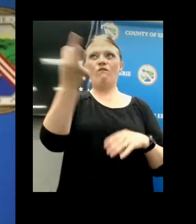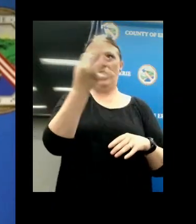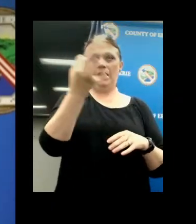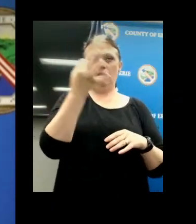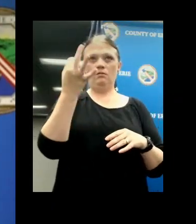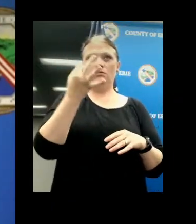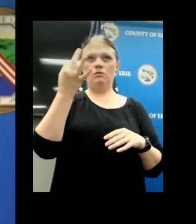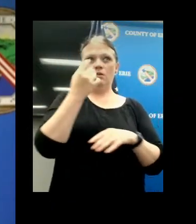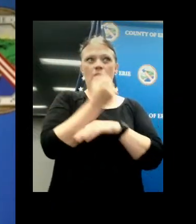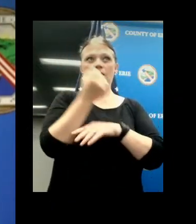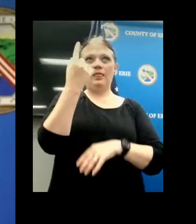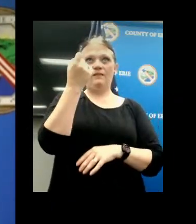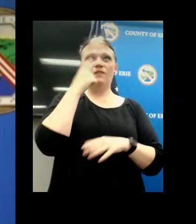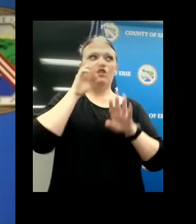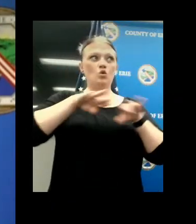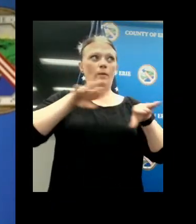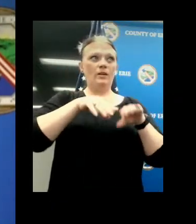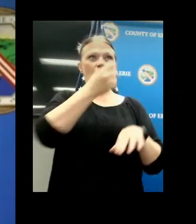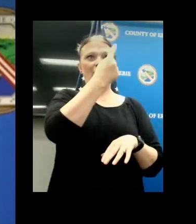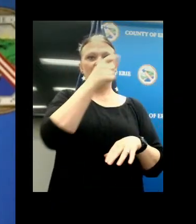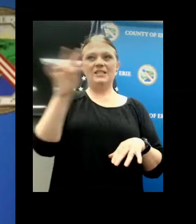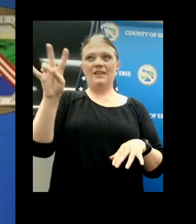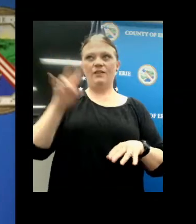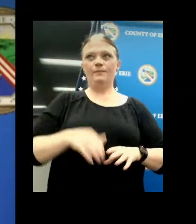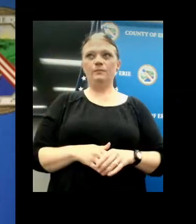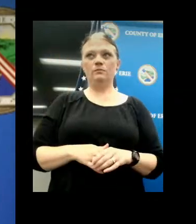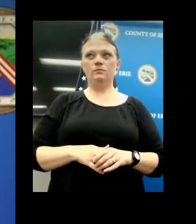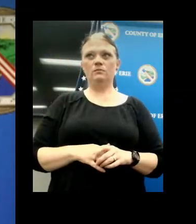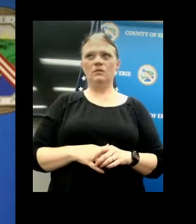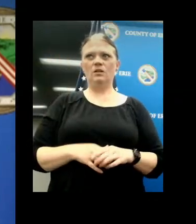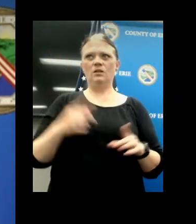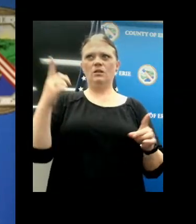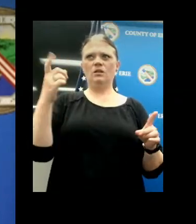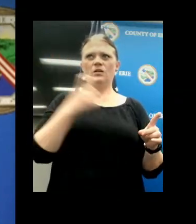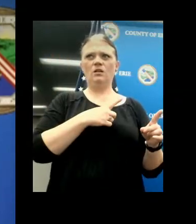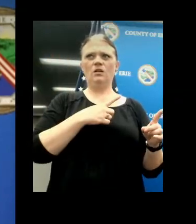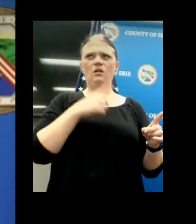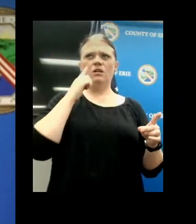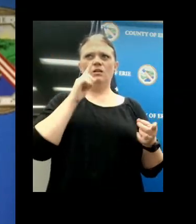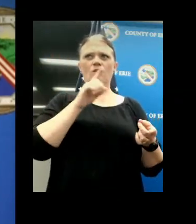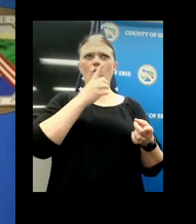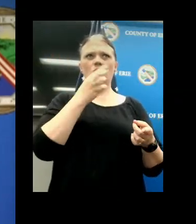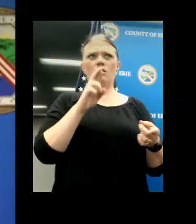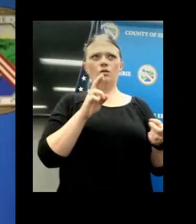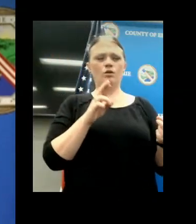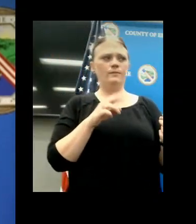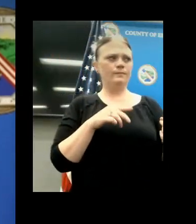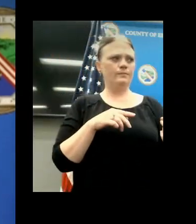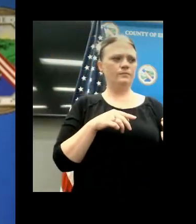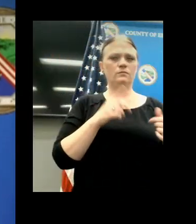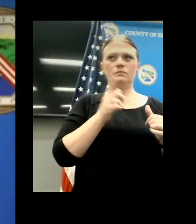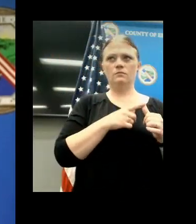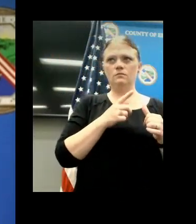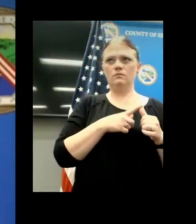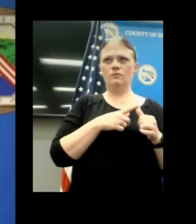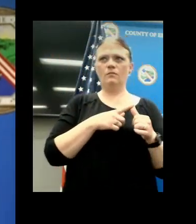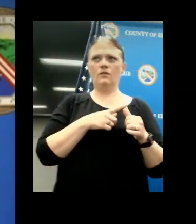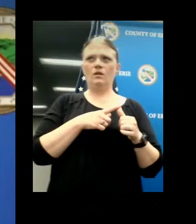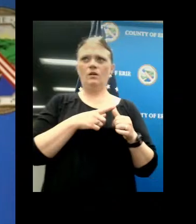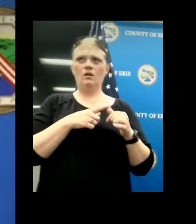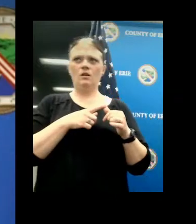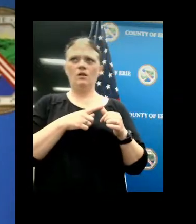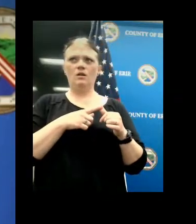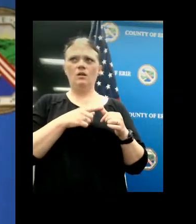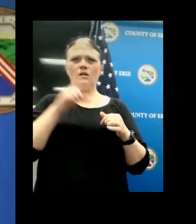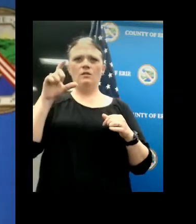opens Friday at 11 o'clock for swimming, 11 to 7. I had a follow-up question for Dr. Burstein. First of all, those bar